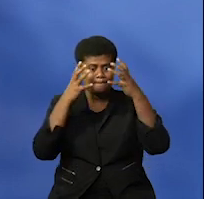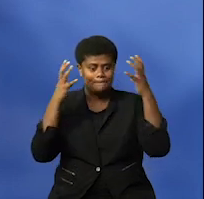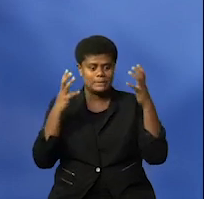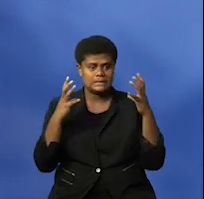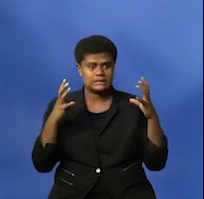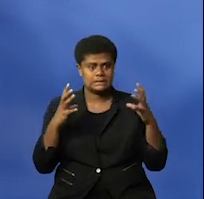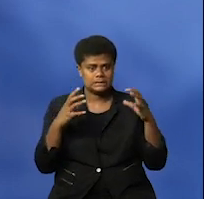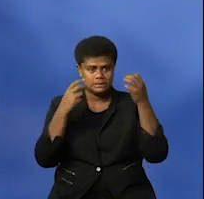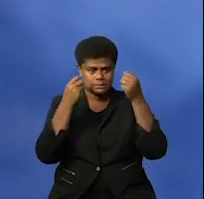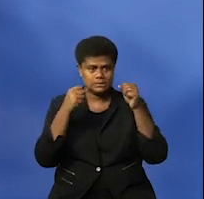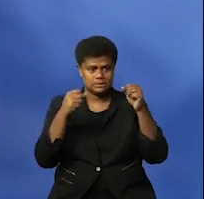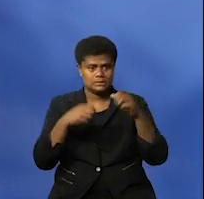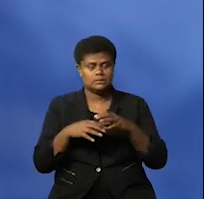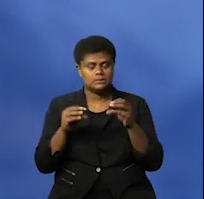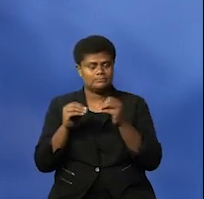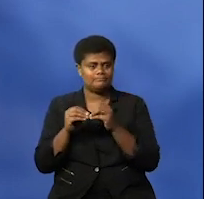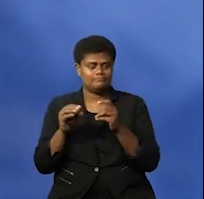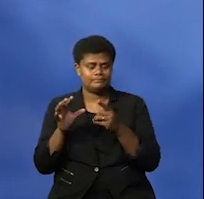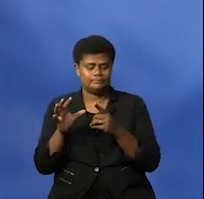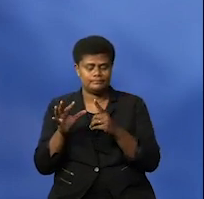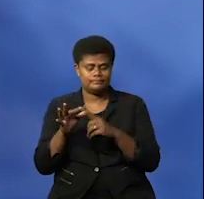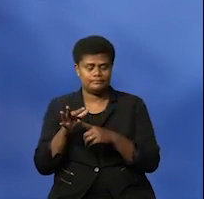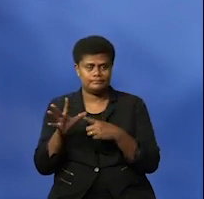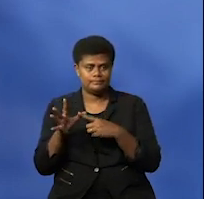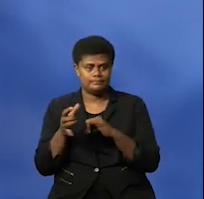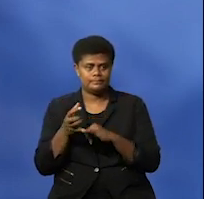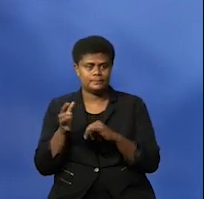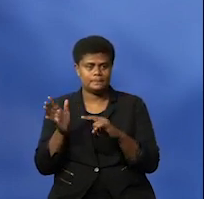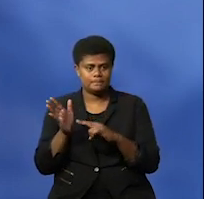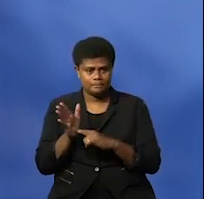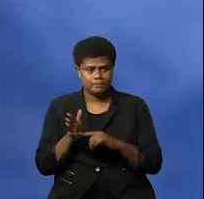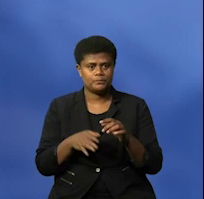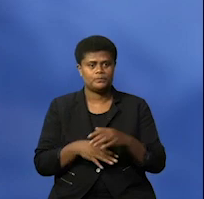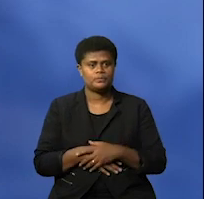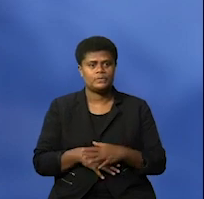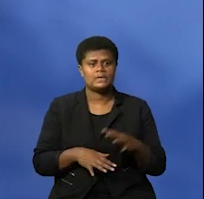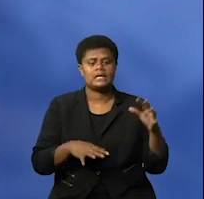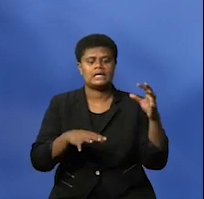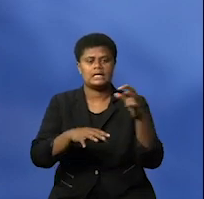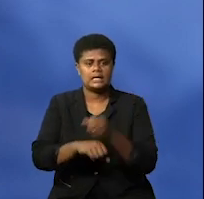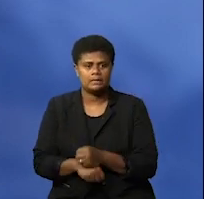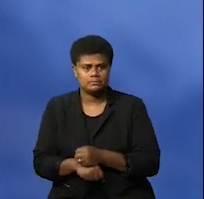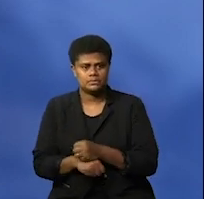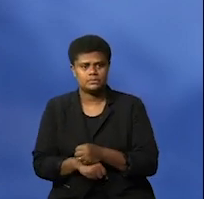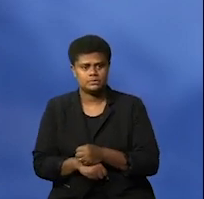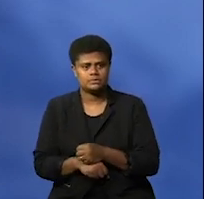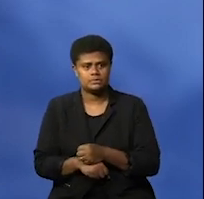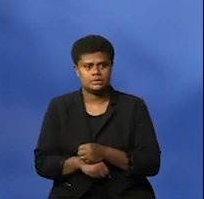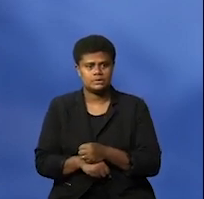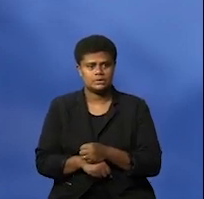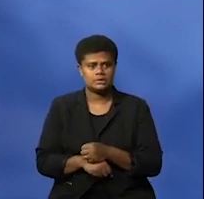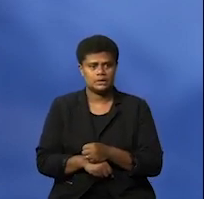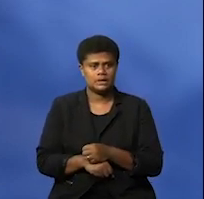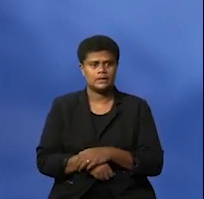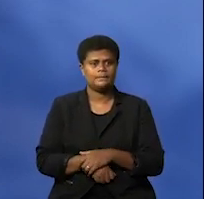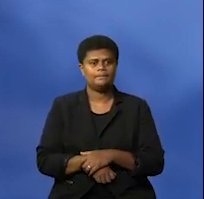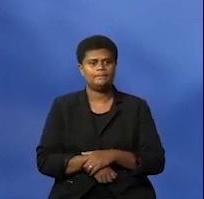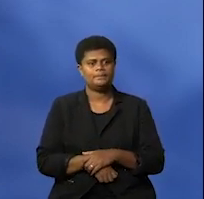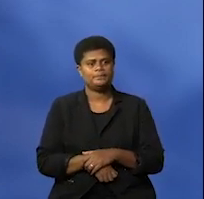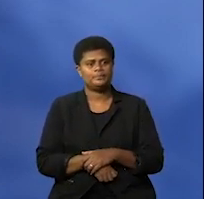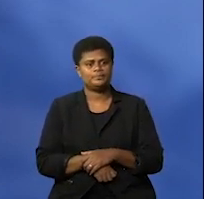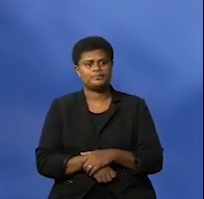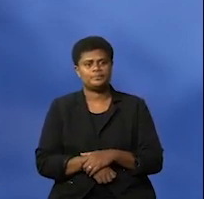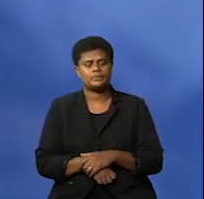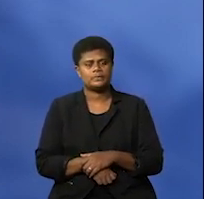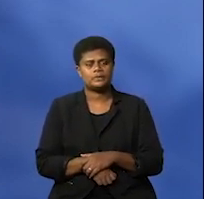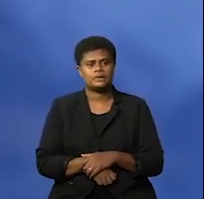was captured, and with him the false prophet who worked signs in his presence, by which he deceived those who received